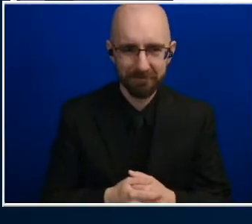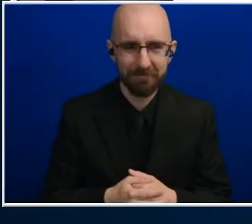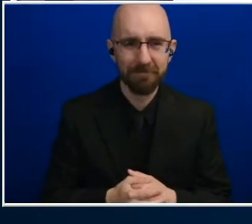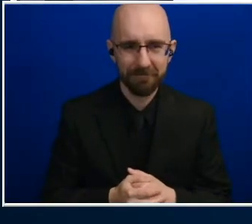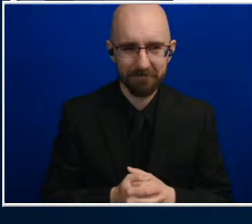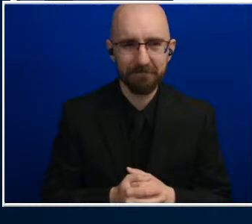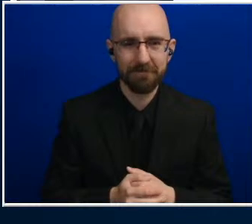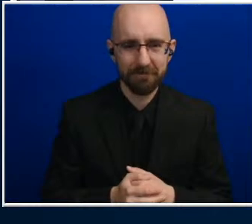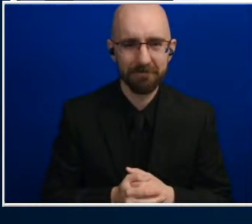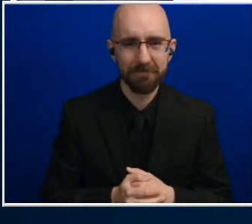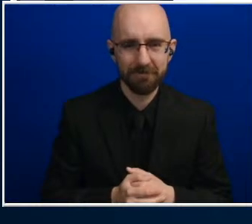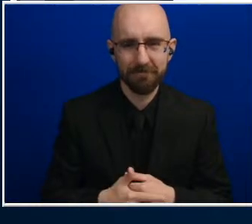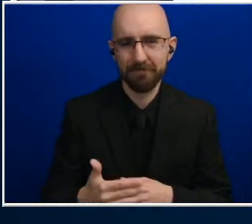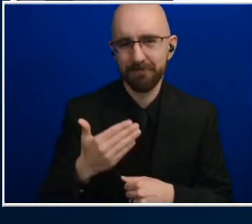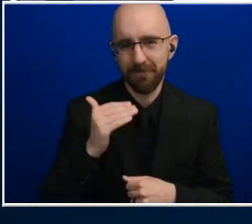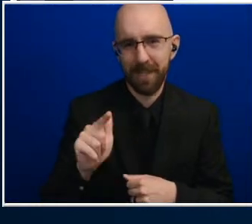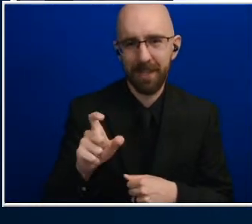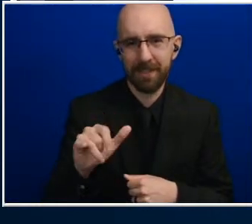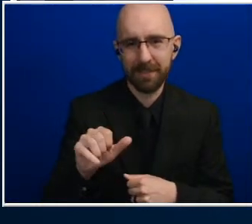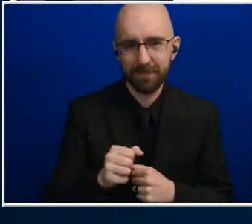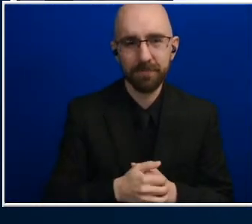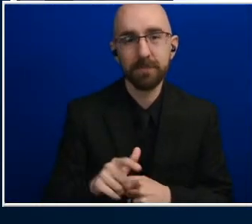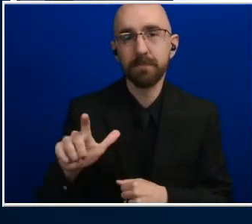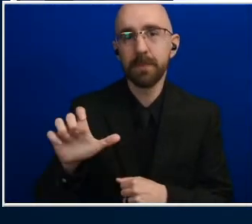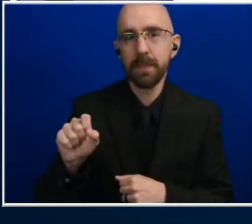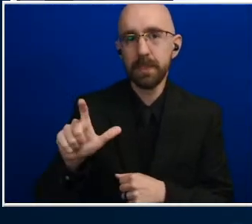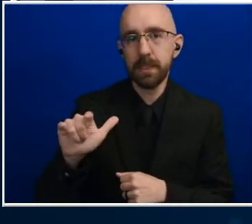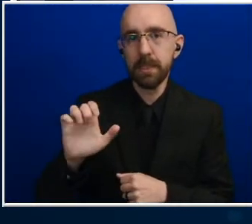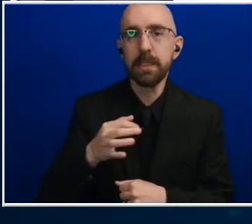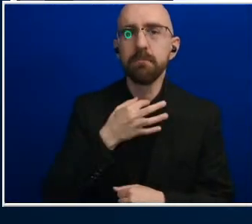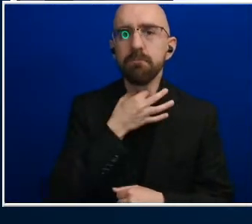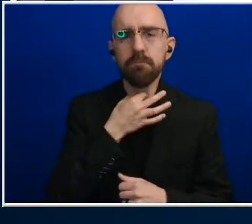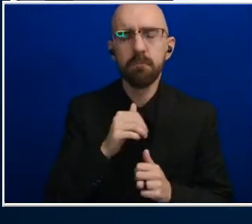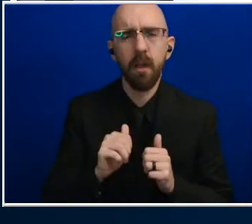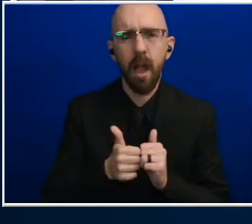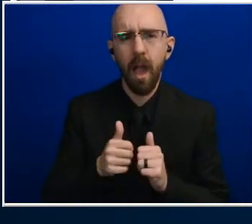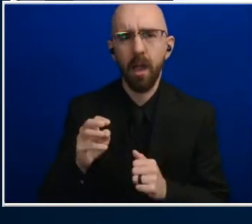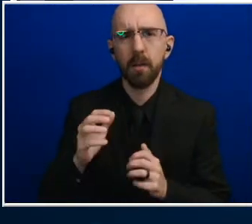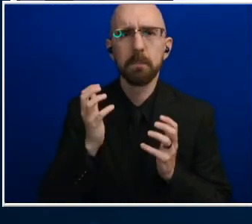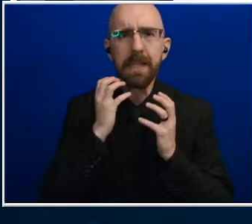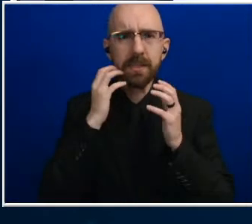Back to you, Alexis. Leslie Myers wants to know, how does measles spread?